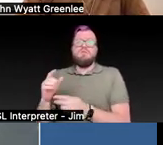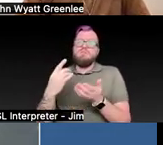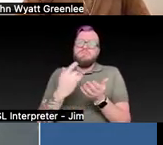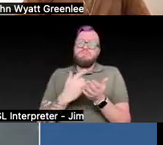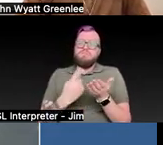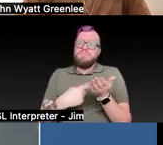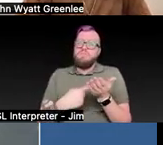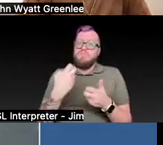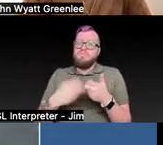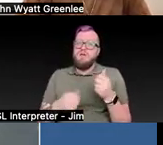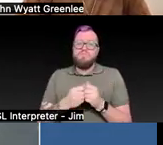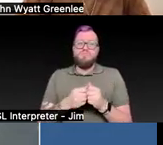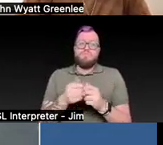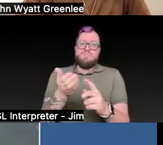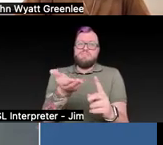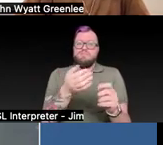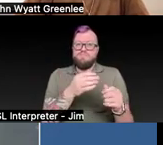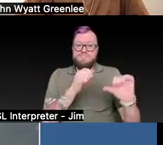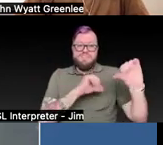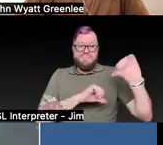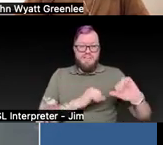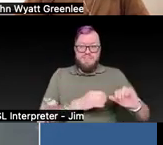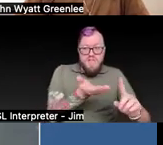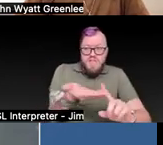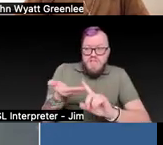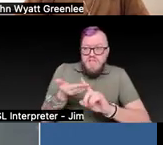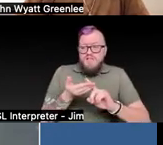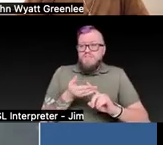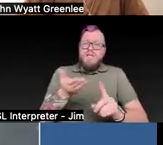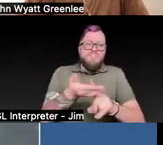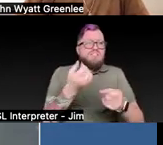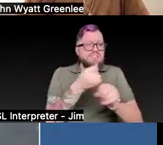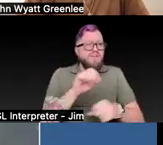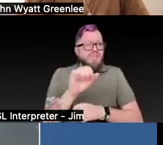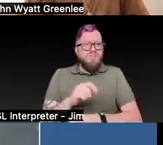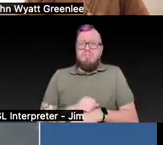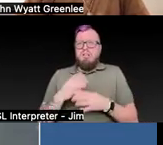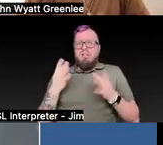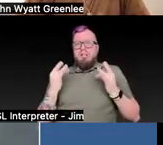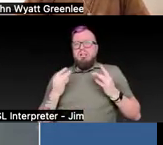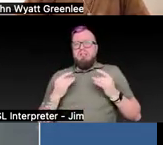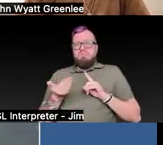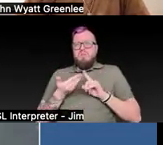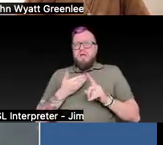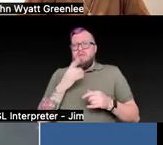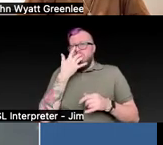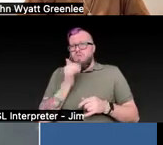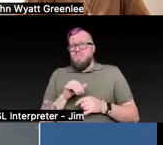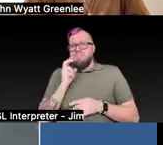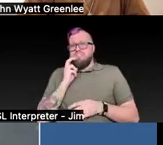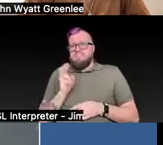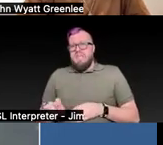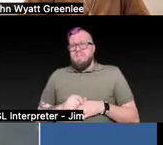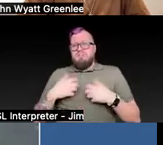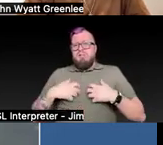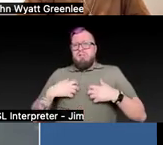get people interested in saving eels because they're slimy and they're gross and they're weird and they remind us of snakes, and why should we care?